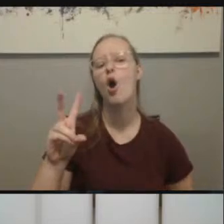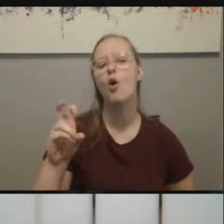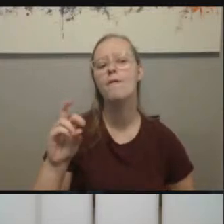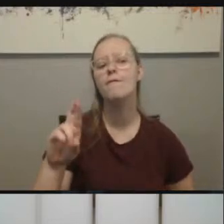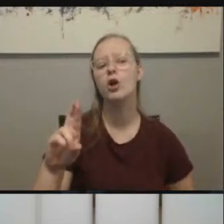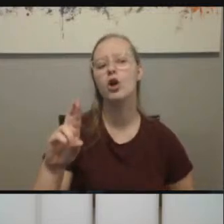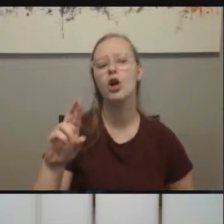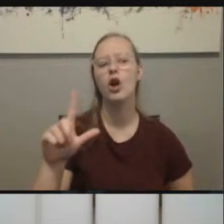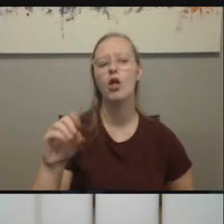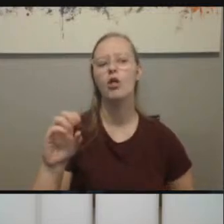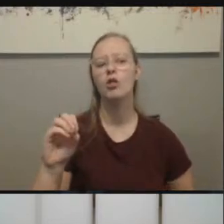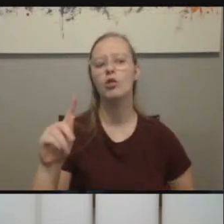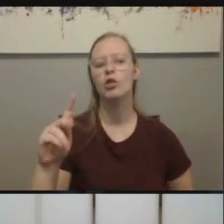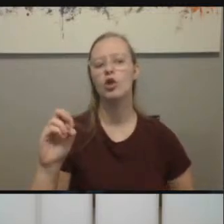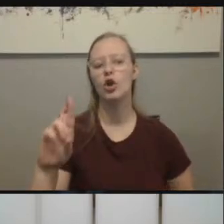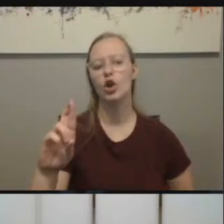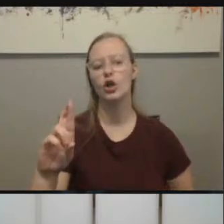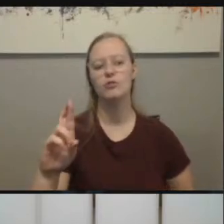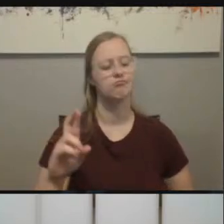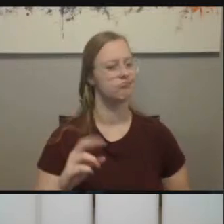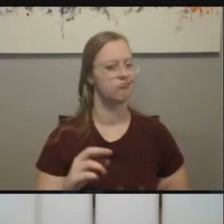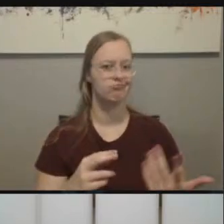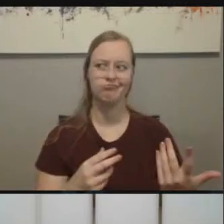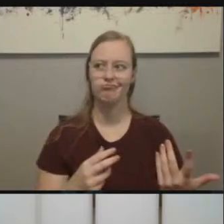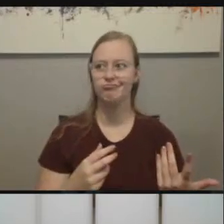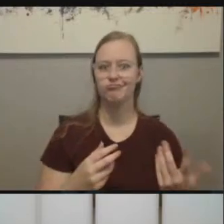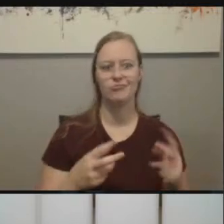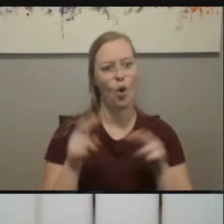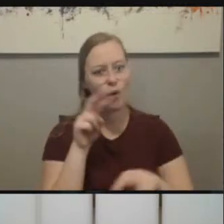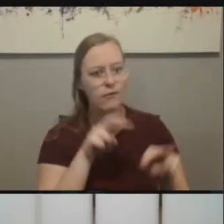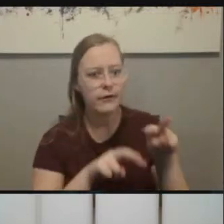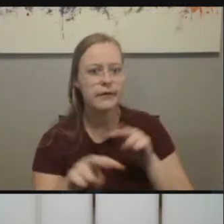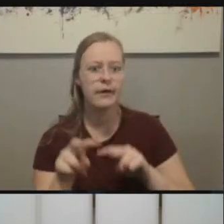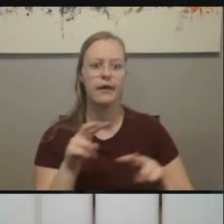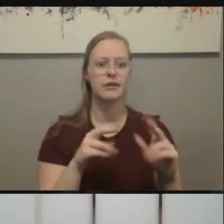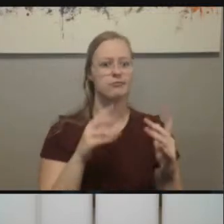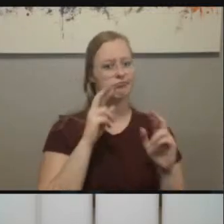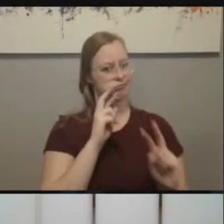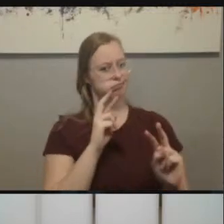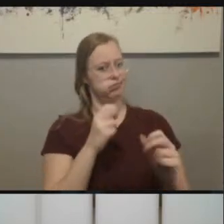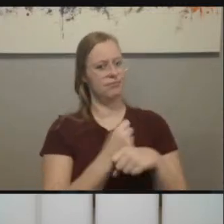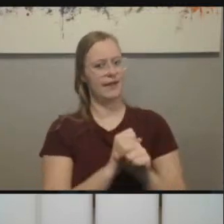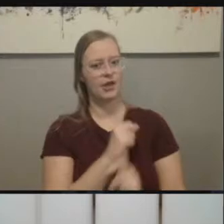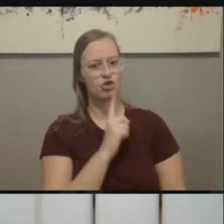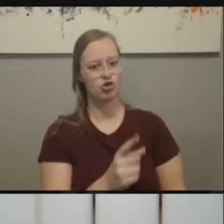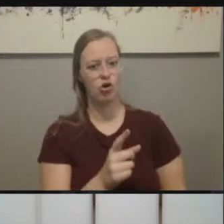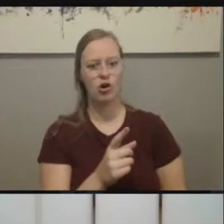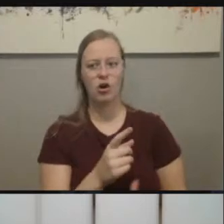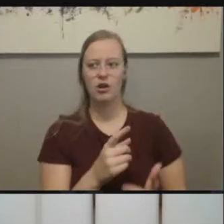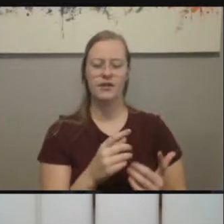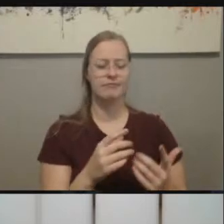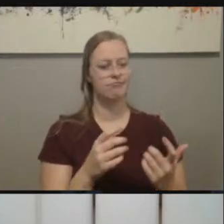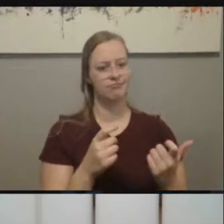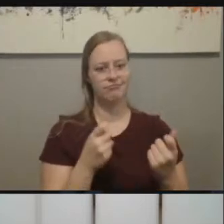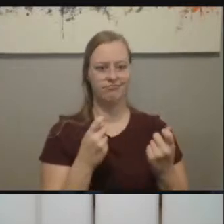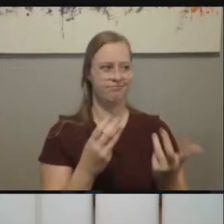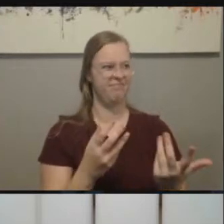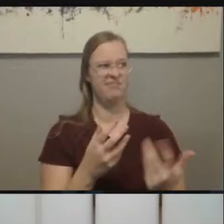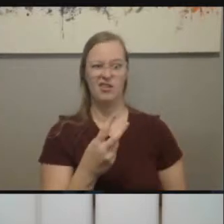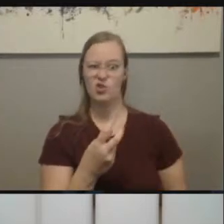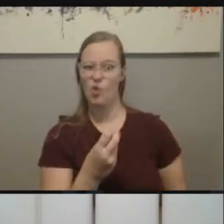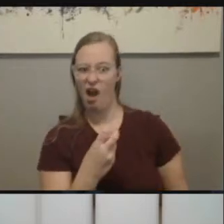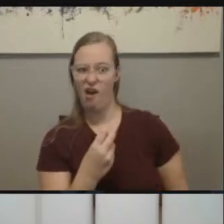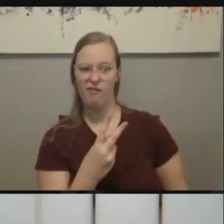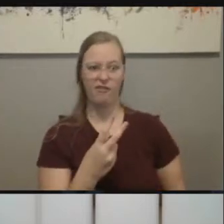is to say, the chief overseer, the overseer of overseers of the dozen or so